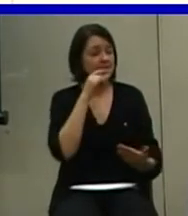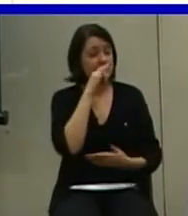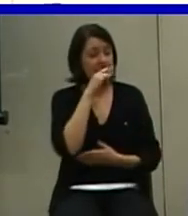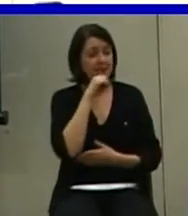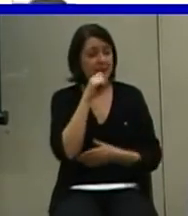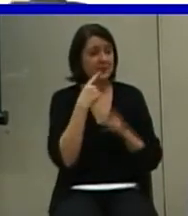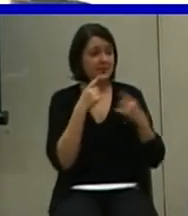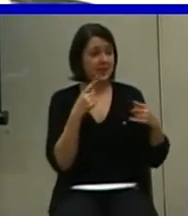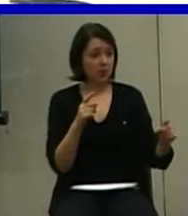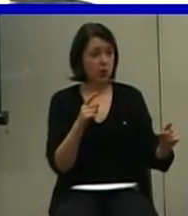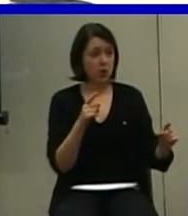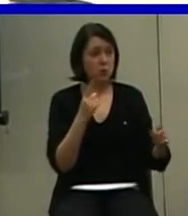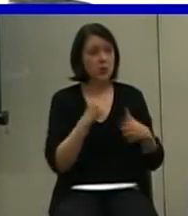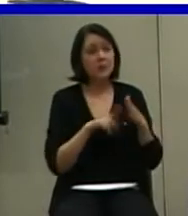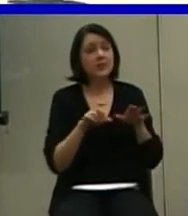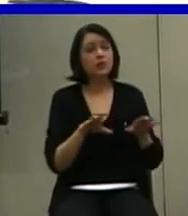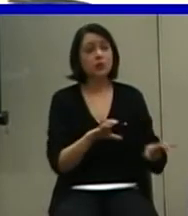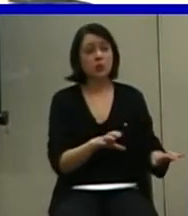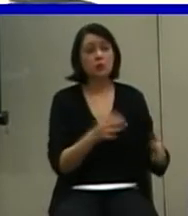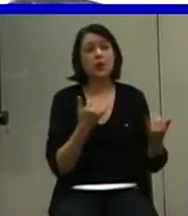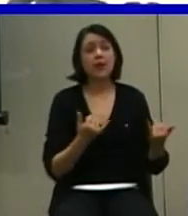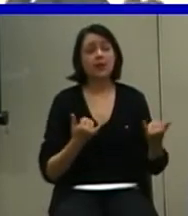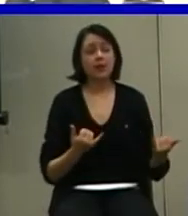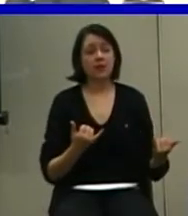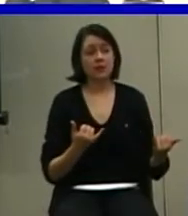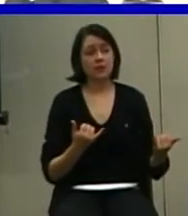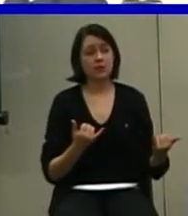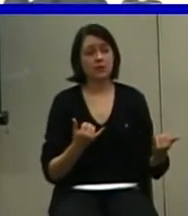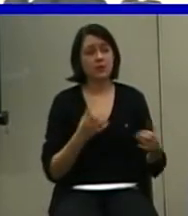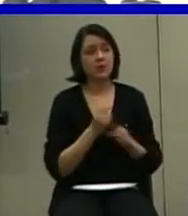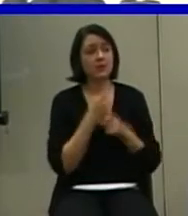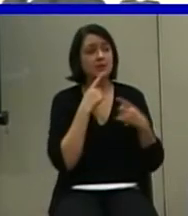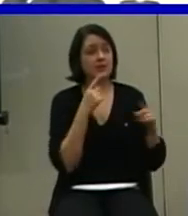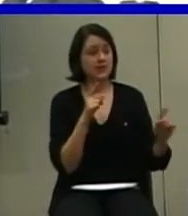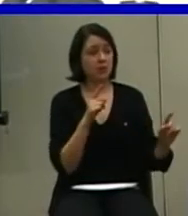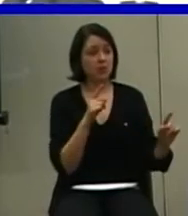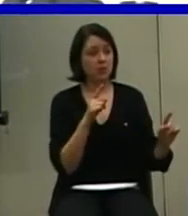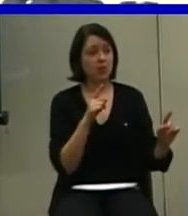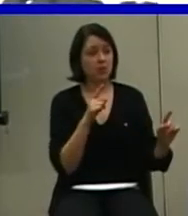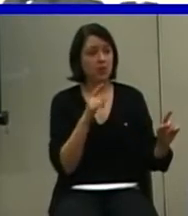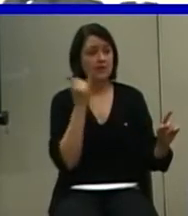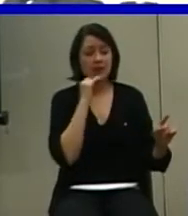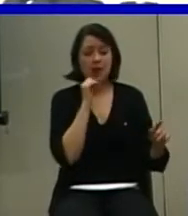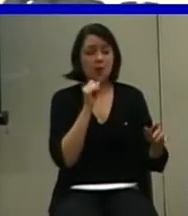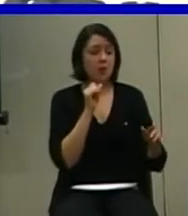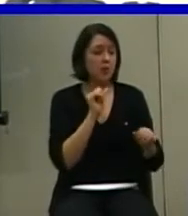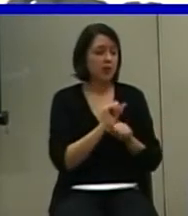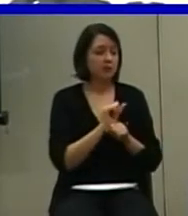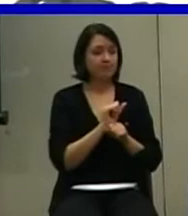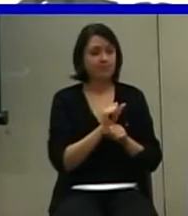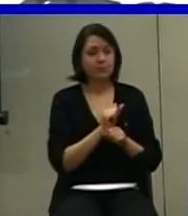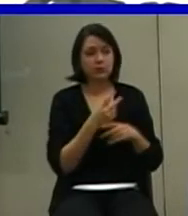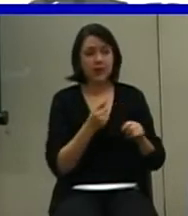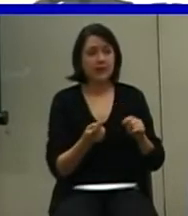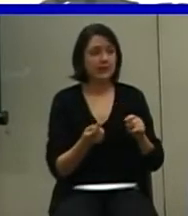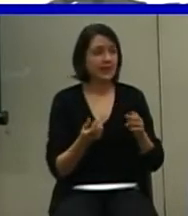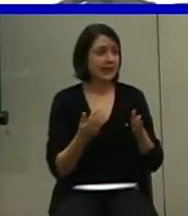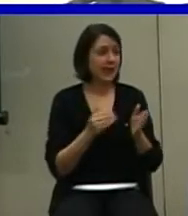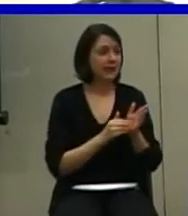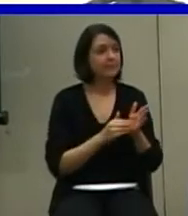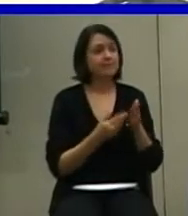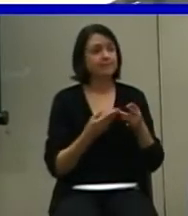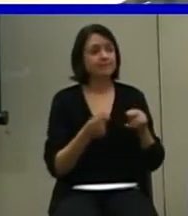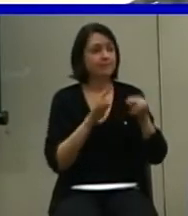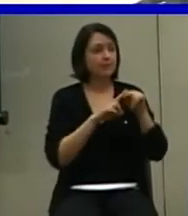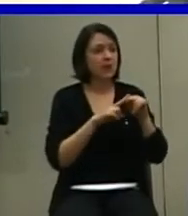being successful, what do we need to do right now to make them successful? If that doesn't work, something bigger. How will we know when kids really